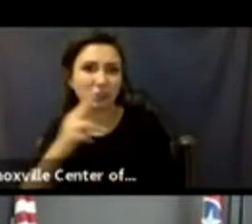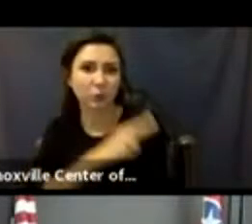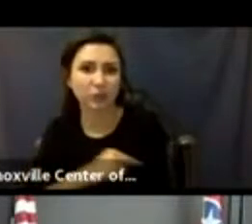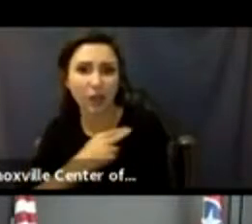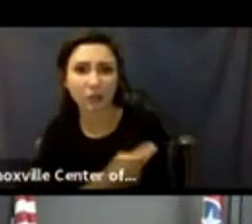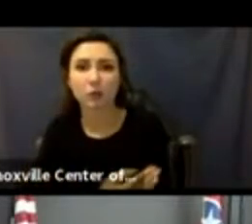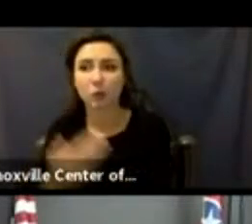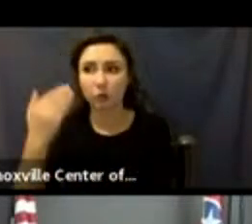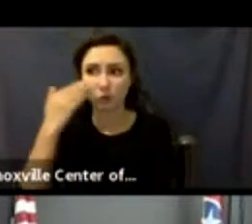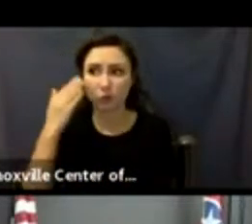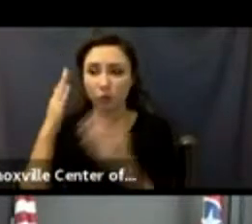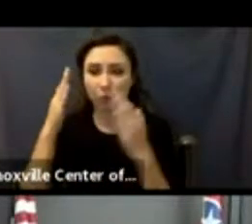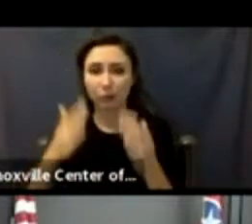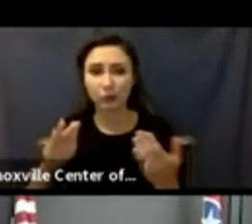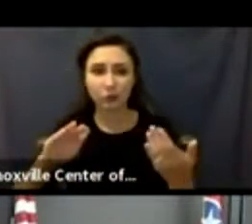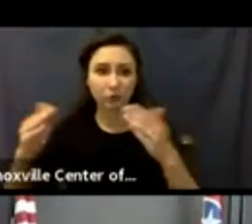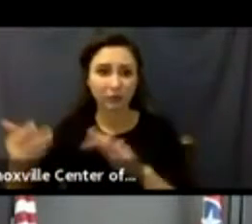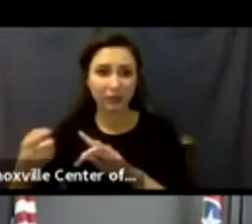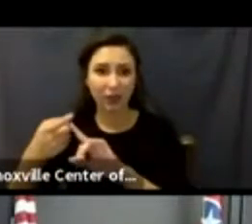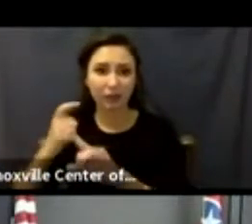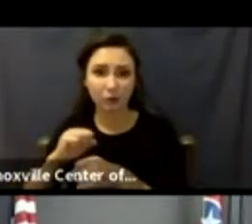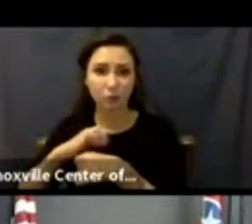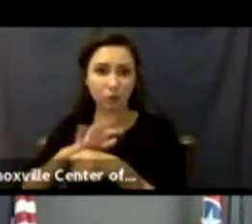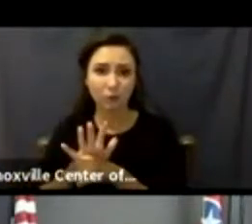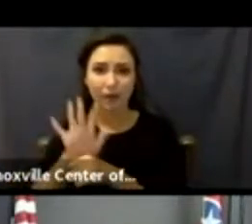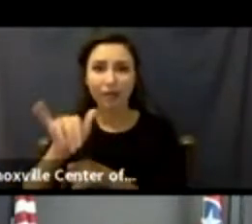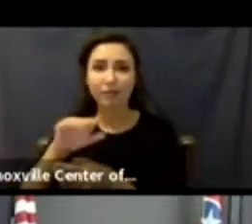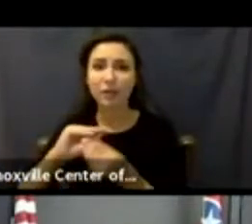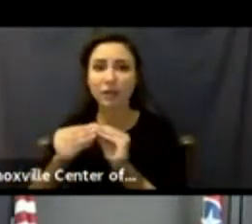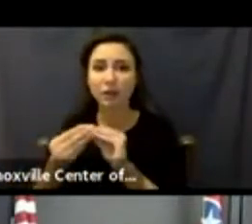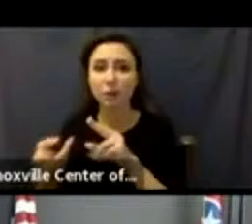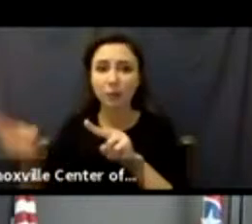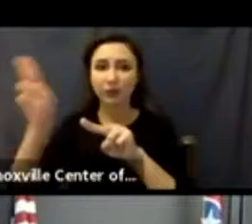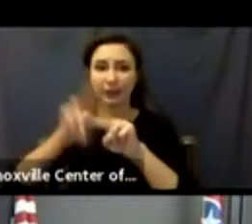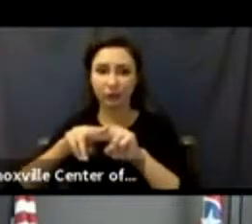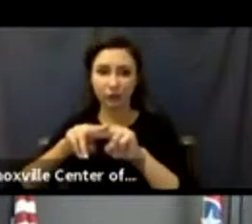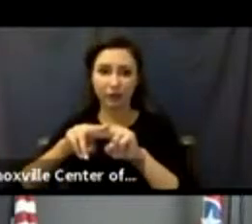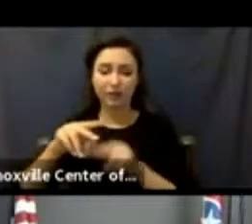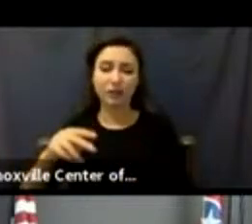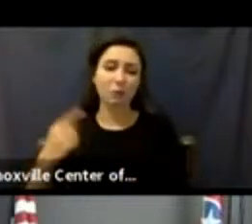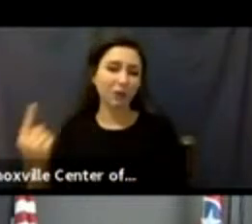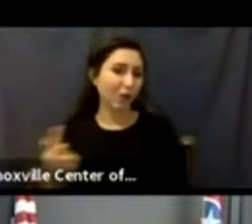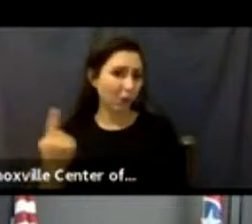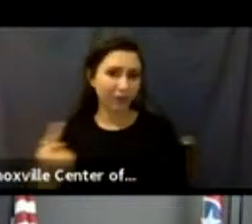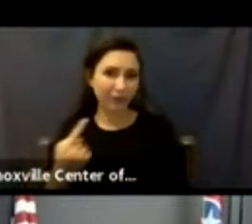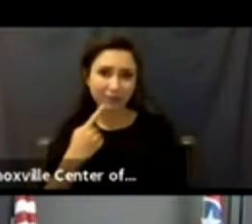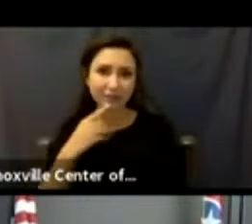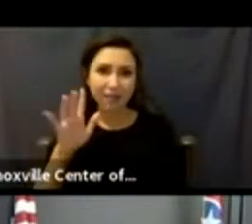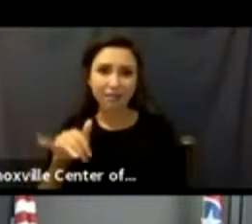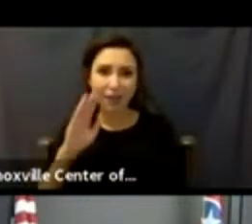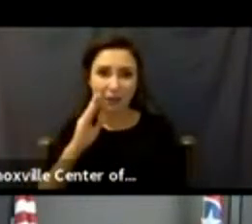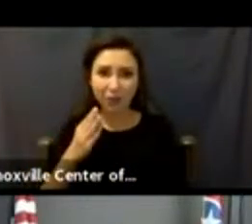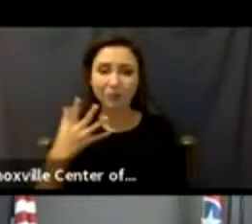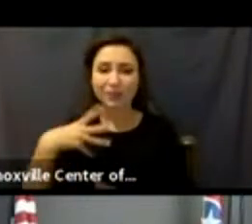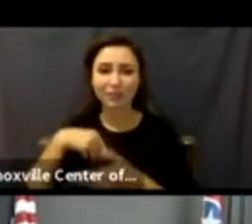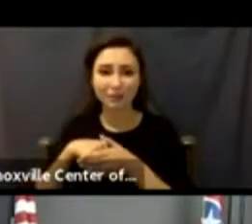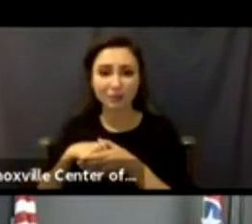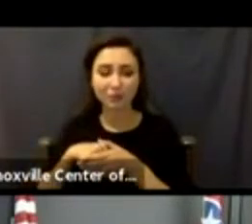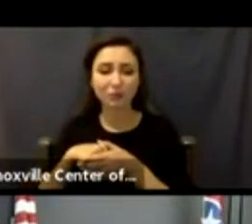of someone who died of COVID, that number has increased. And we always said that was going to be part of